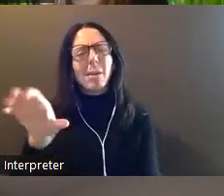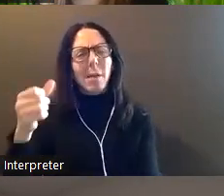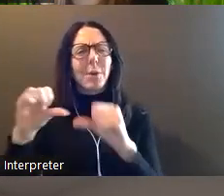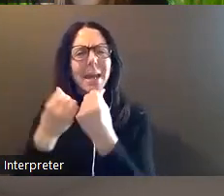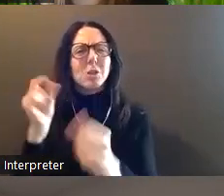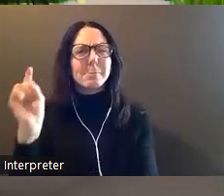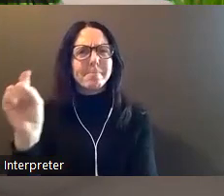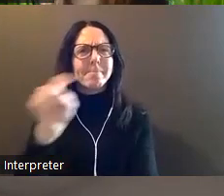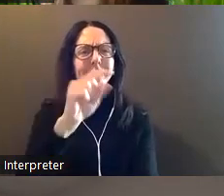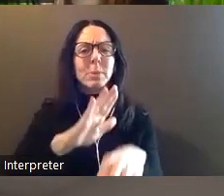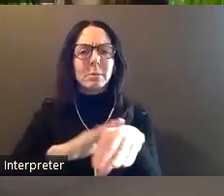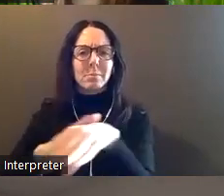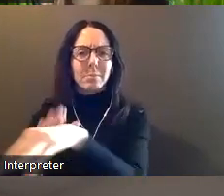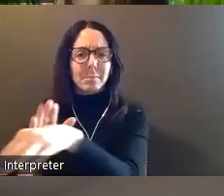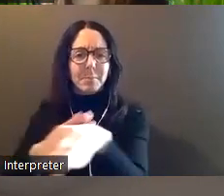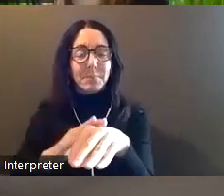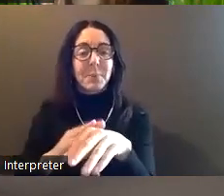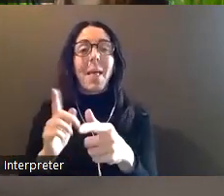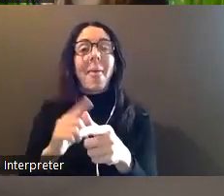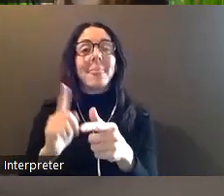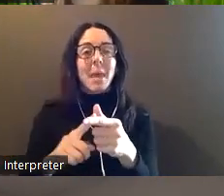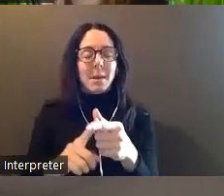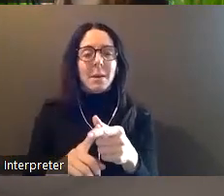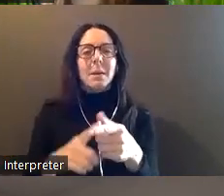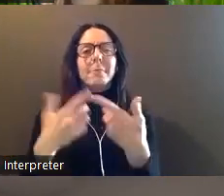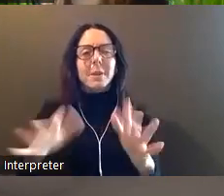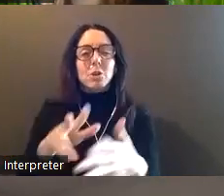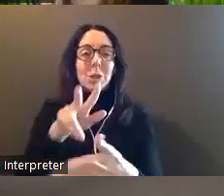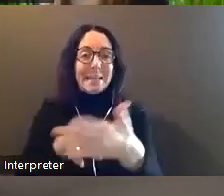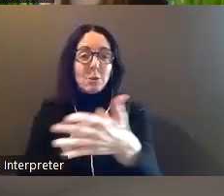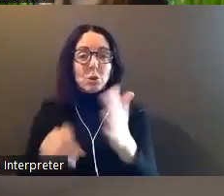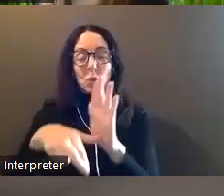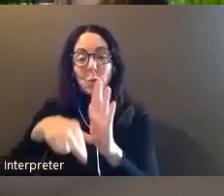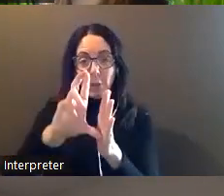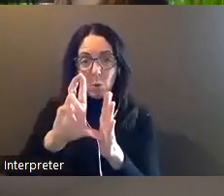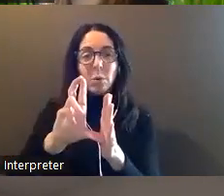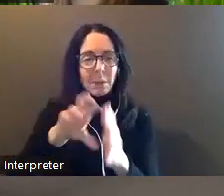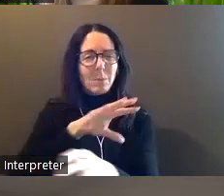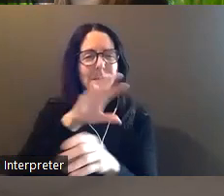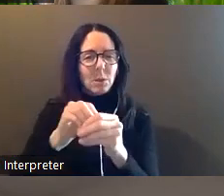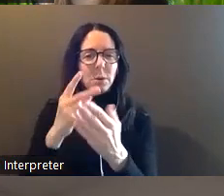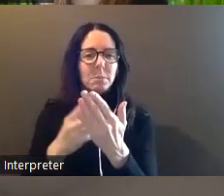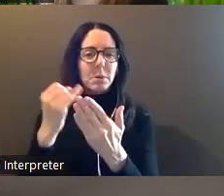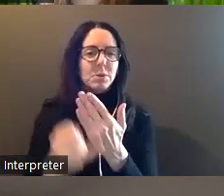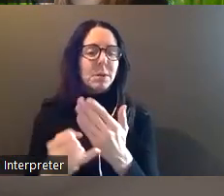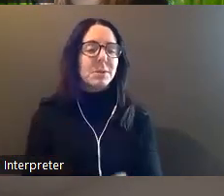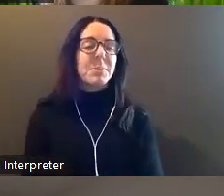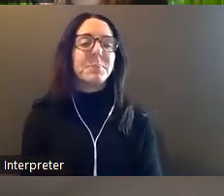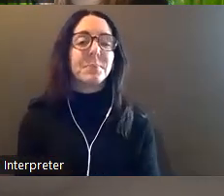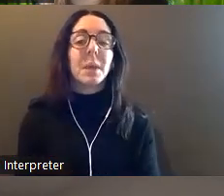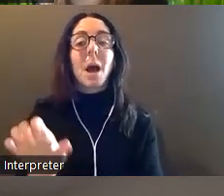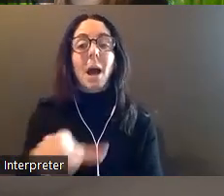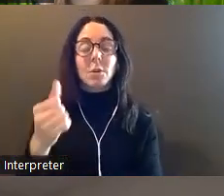agencies, and completed a thorough literature review as part of our project. We used a